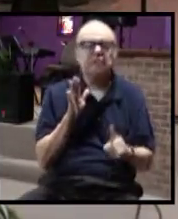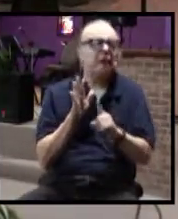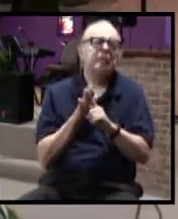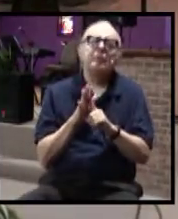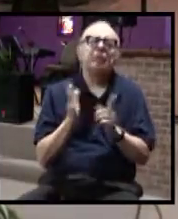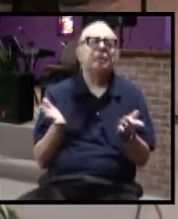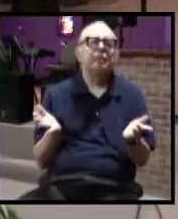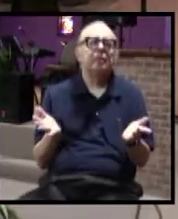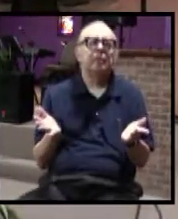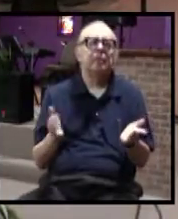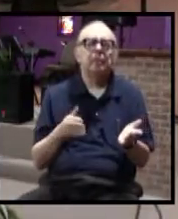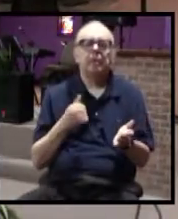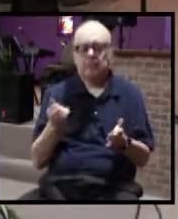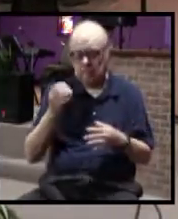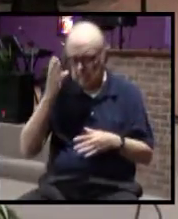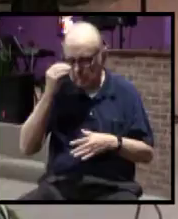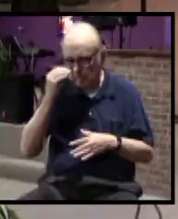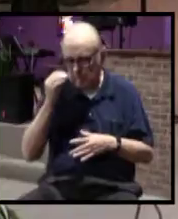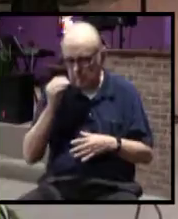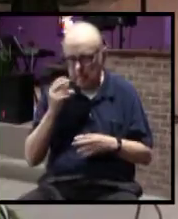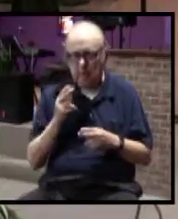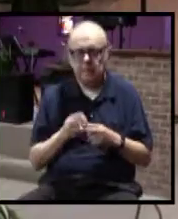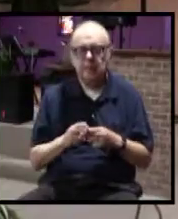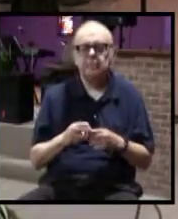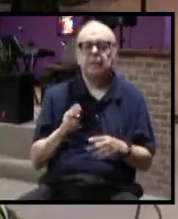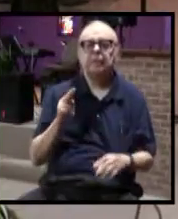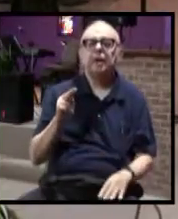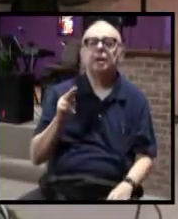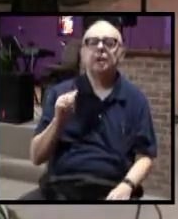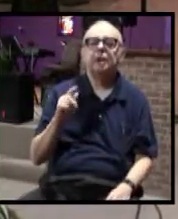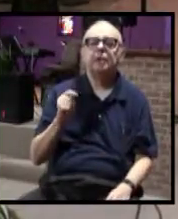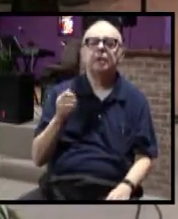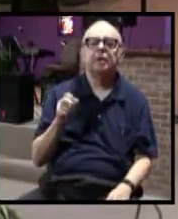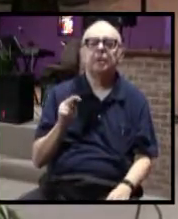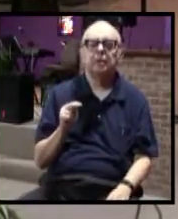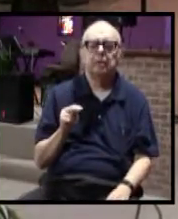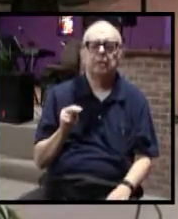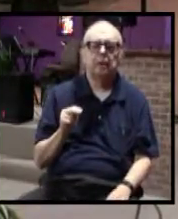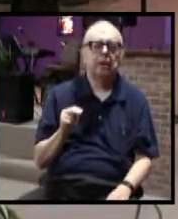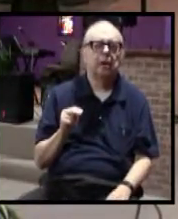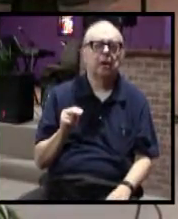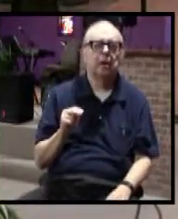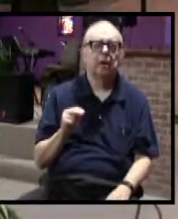A girl who was unpopular and another boy by the name of Nathan.